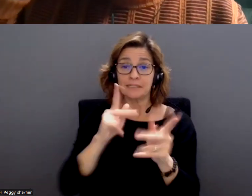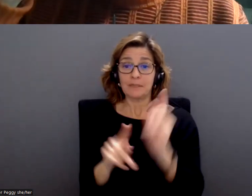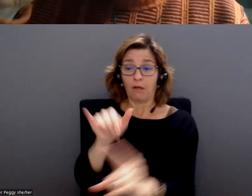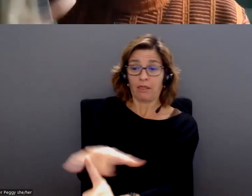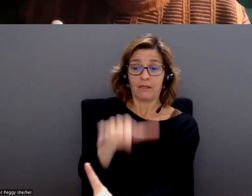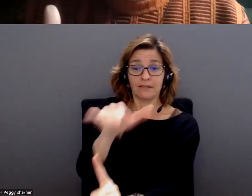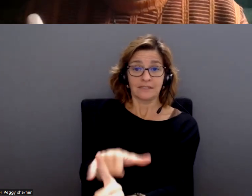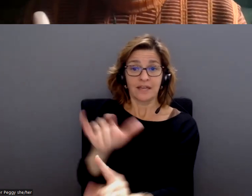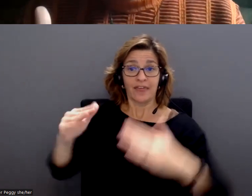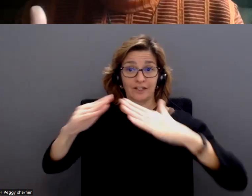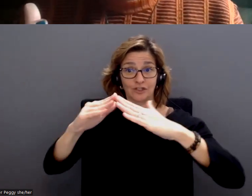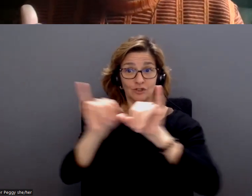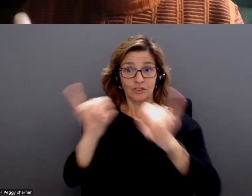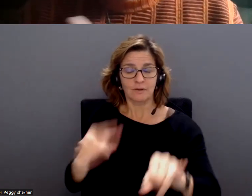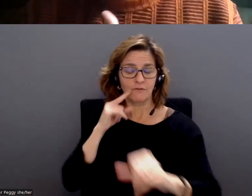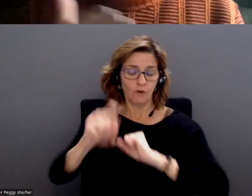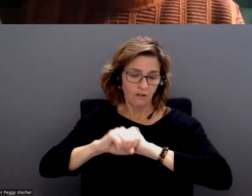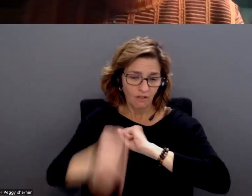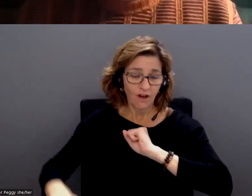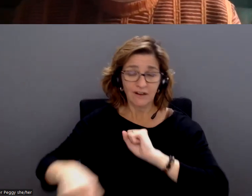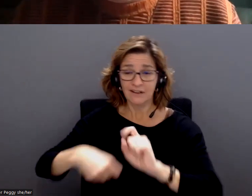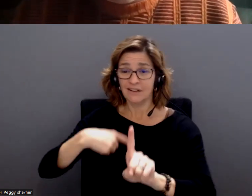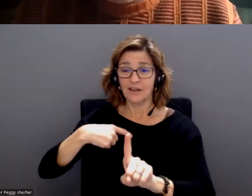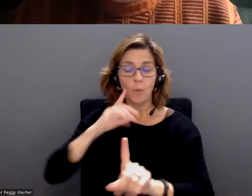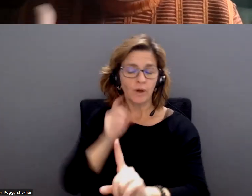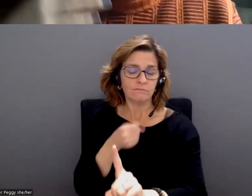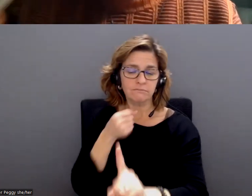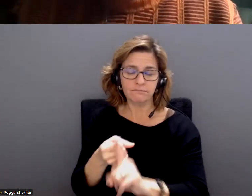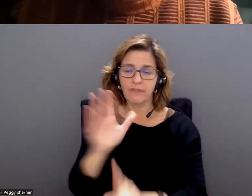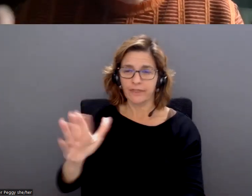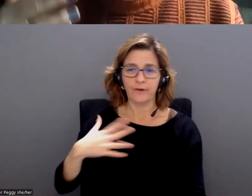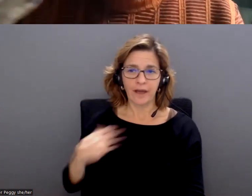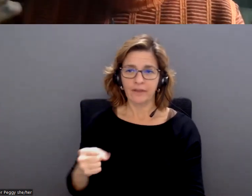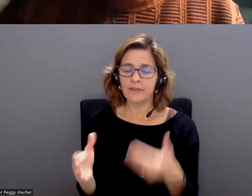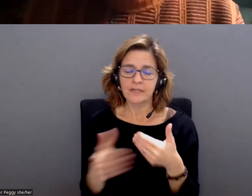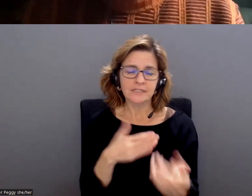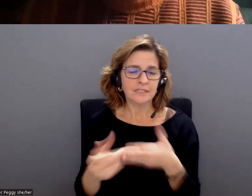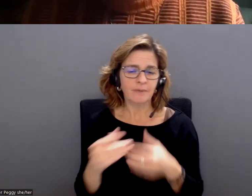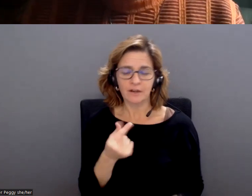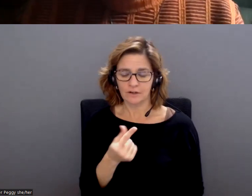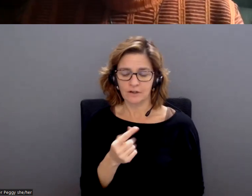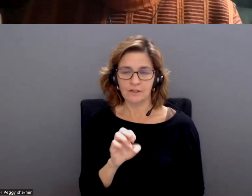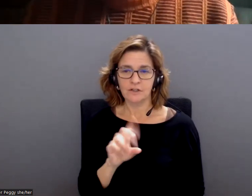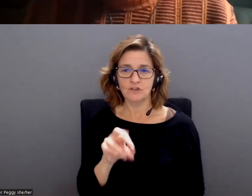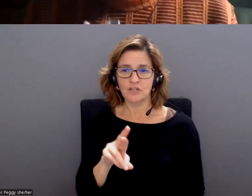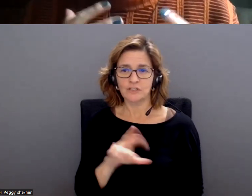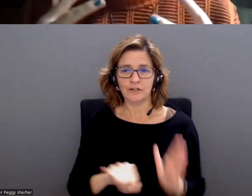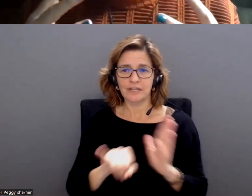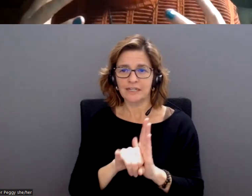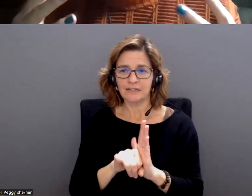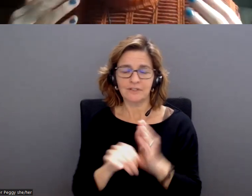has deeply compounding health impacts regardless of your identity, regardless of the different types of violence that you're